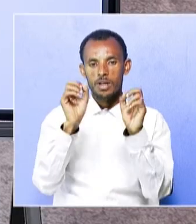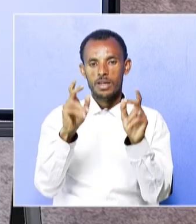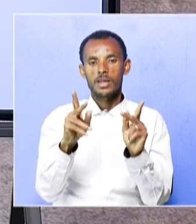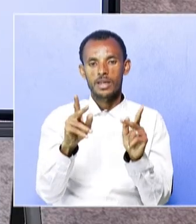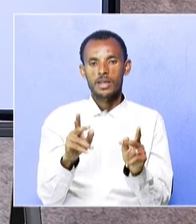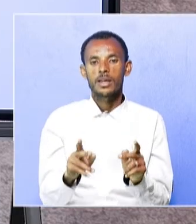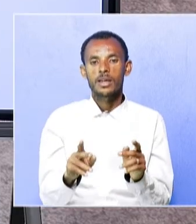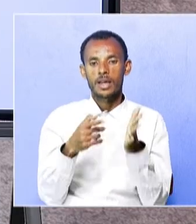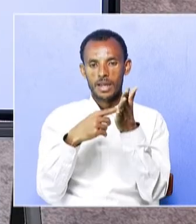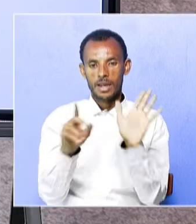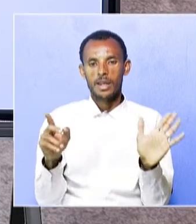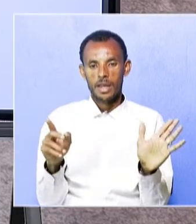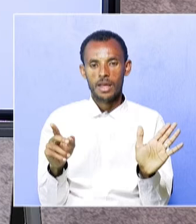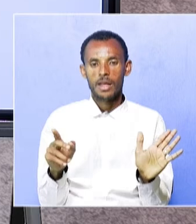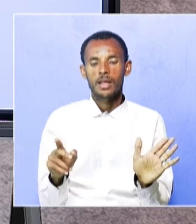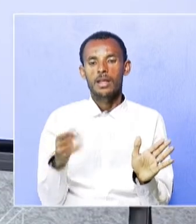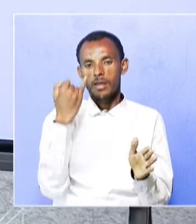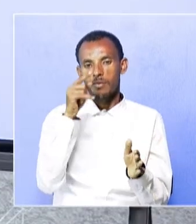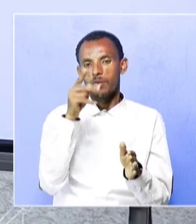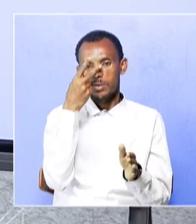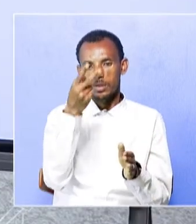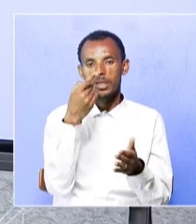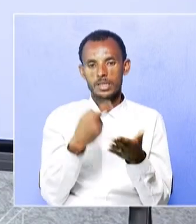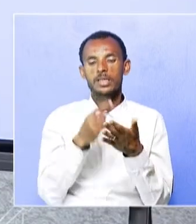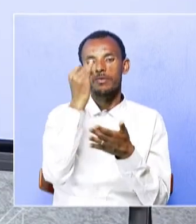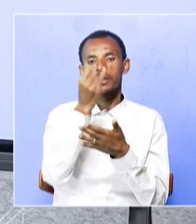Okay, clearly, if you see this